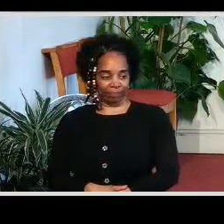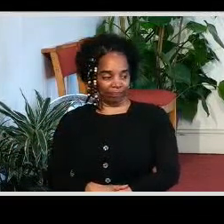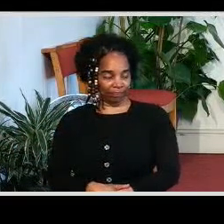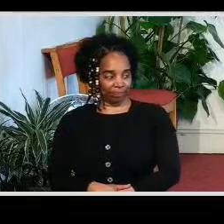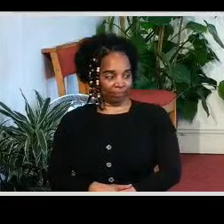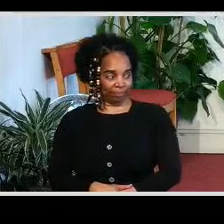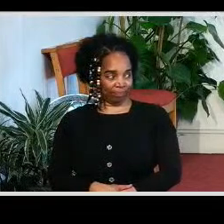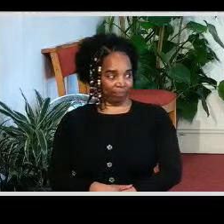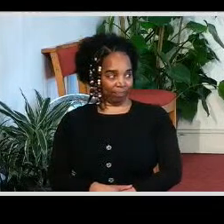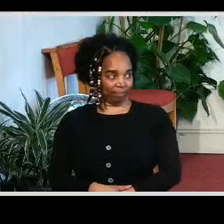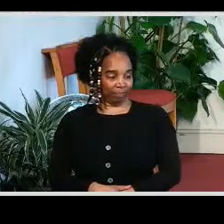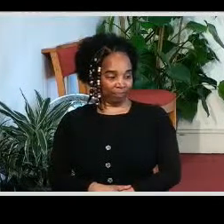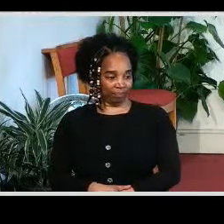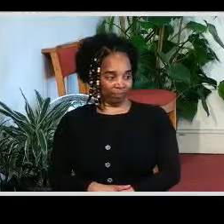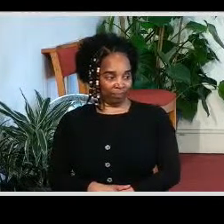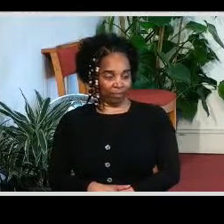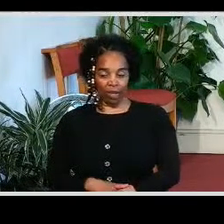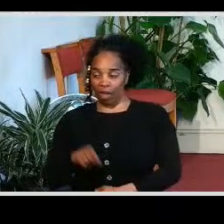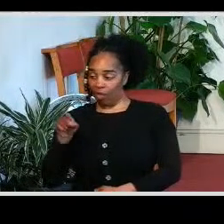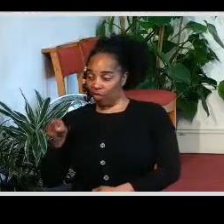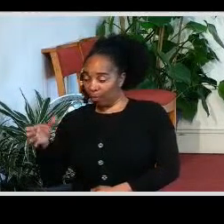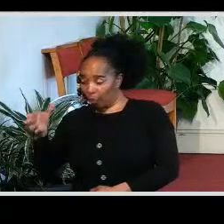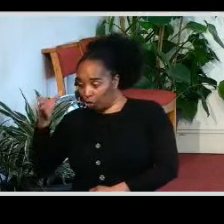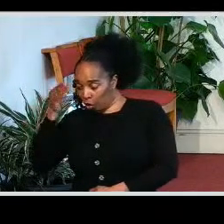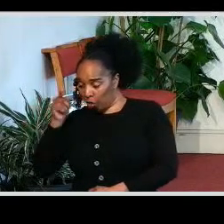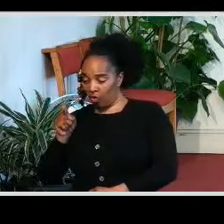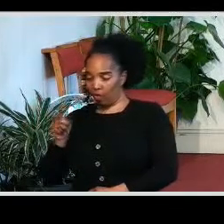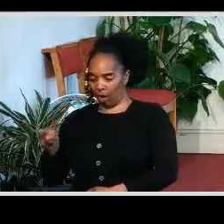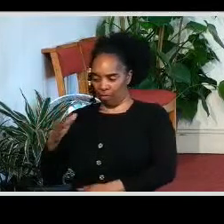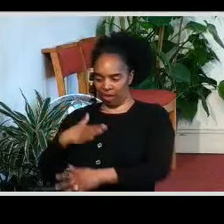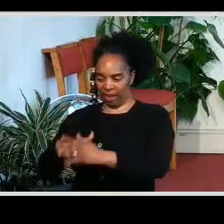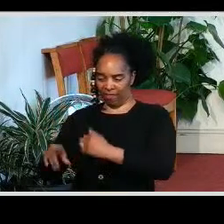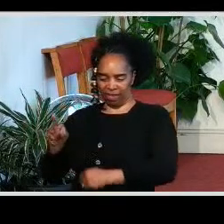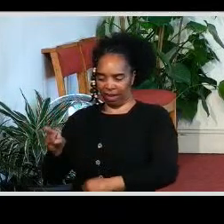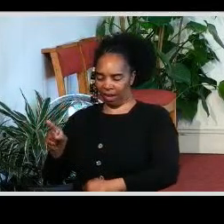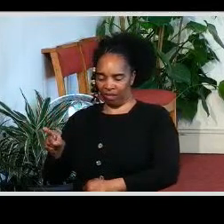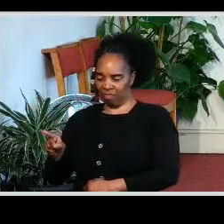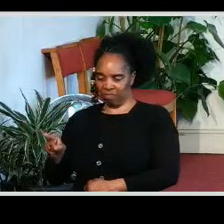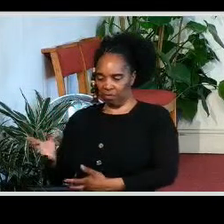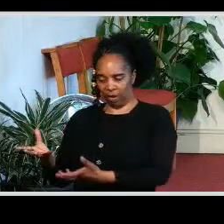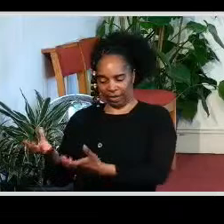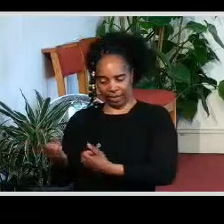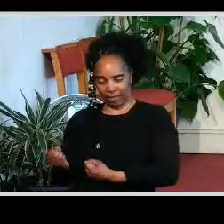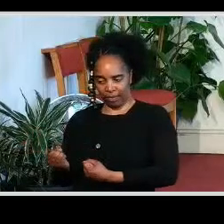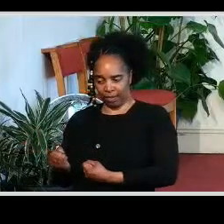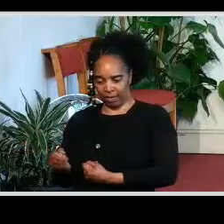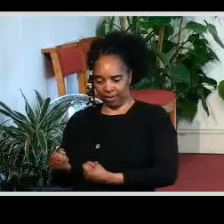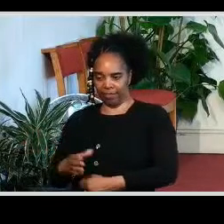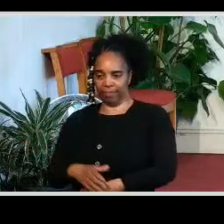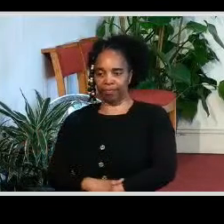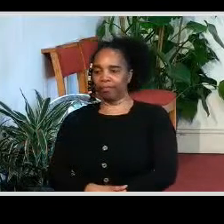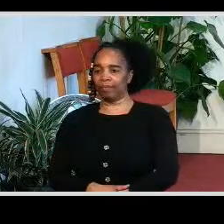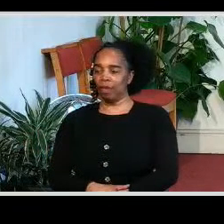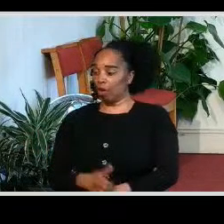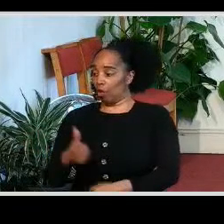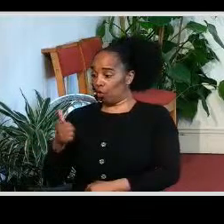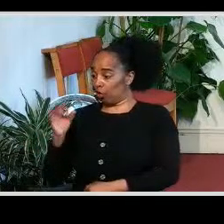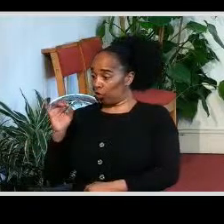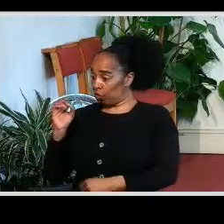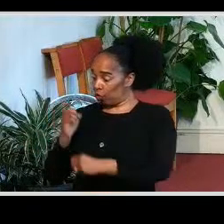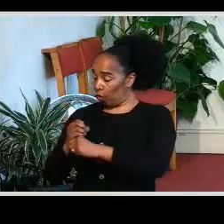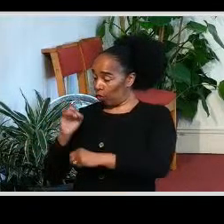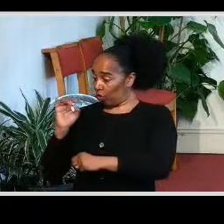you then, they then learn that a negative behavior doesn't elicit any